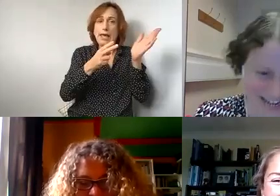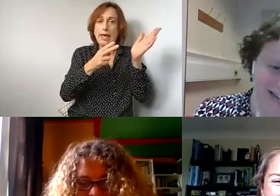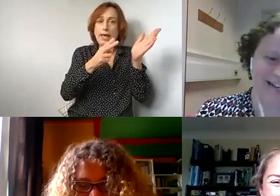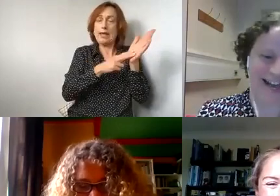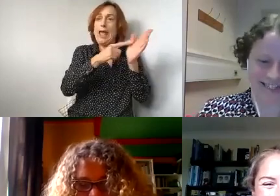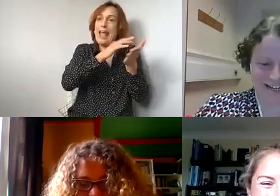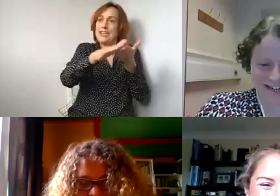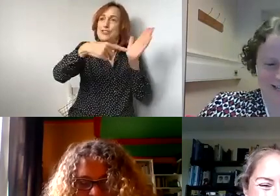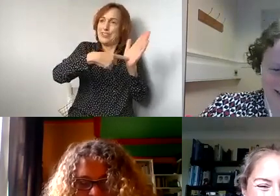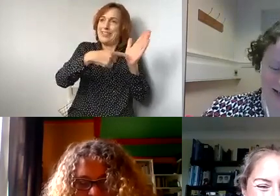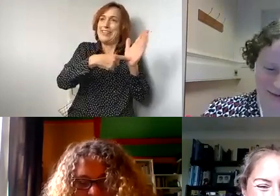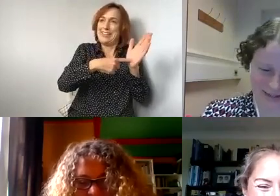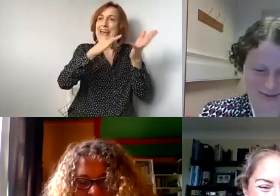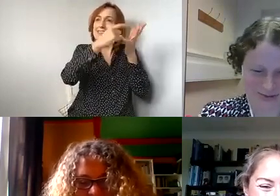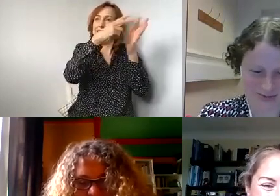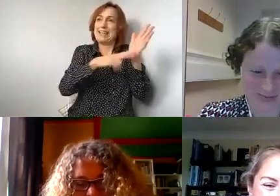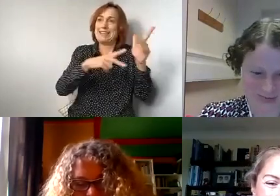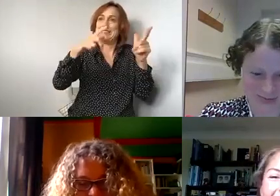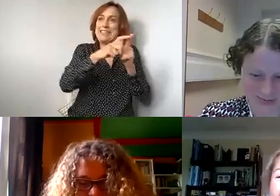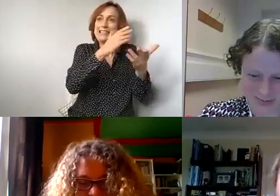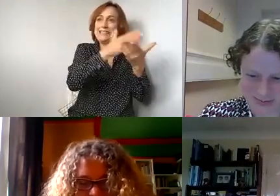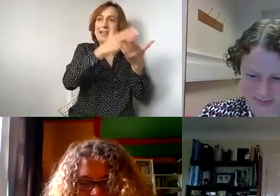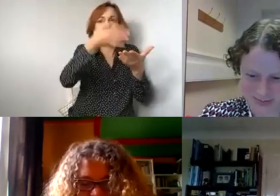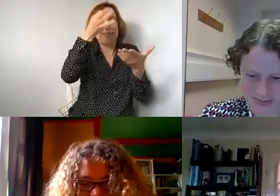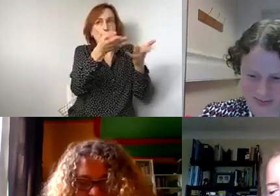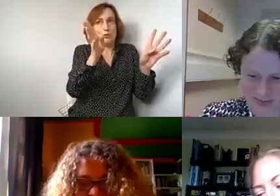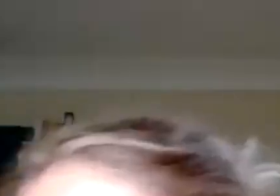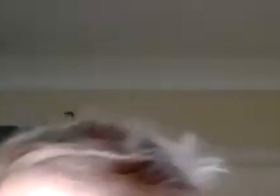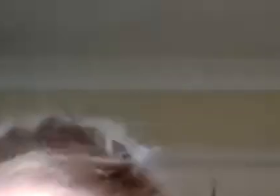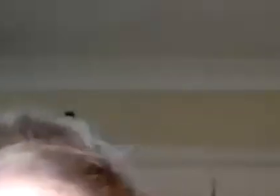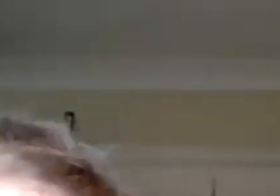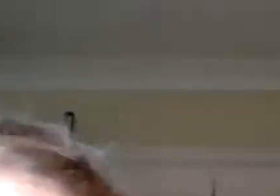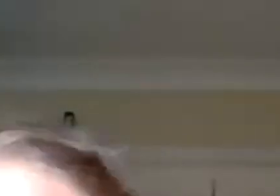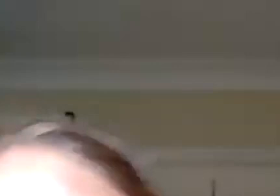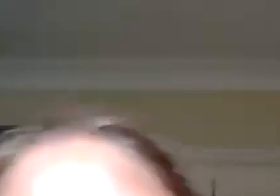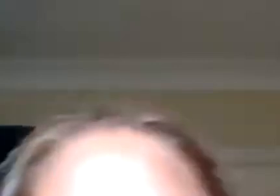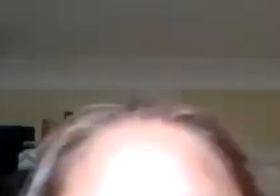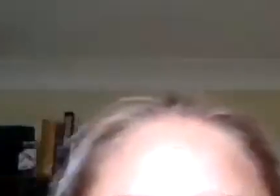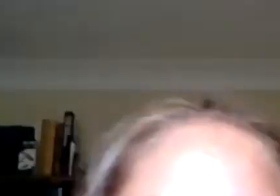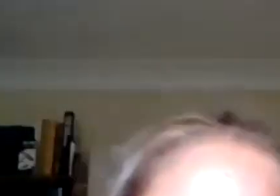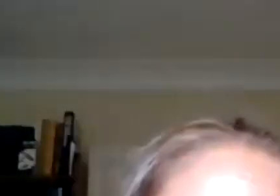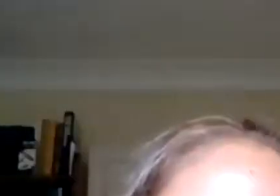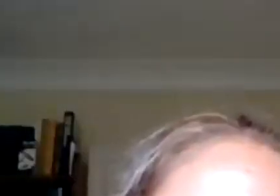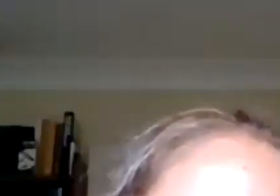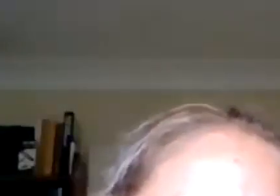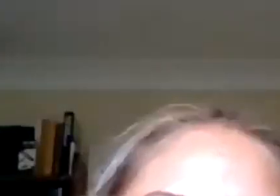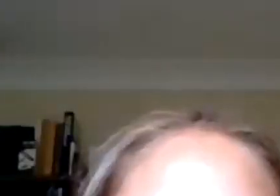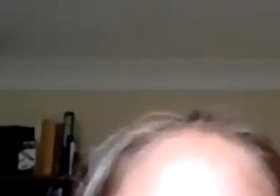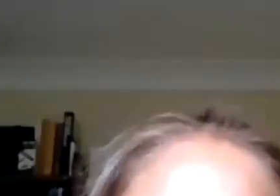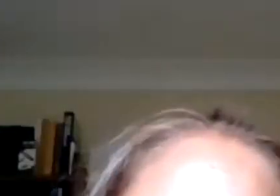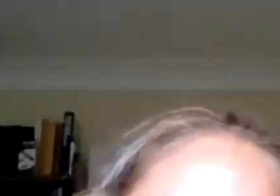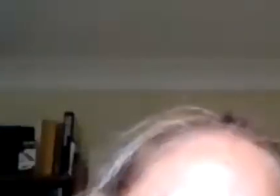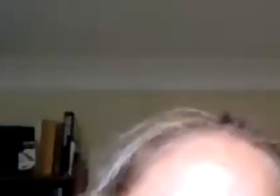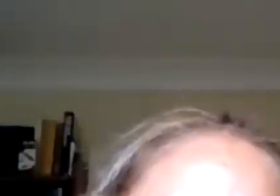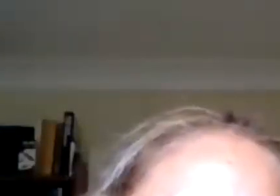NAHT SEND Sector Council. Thank you very much, and good afternoon, everybody. I'm very conscious